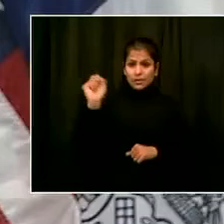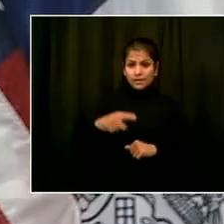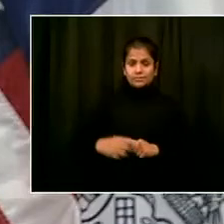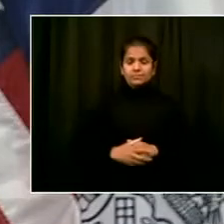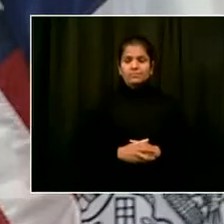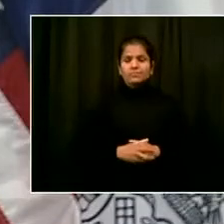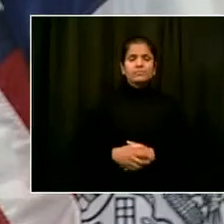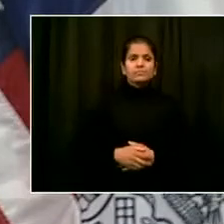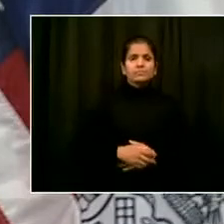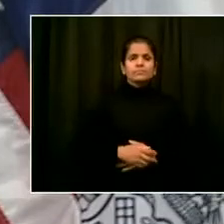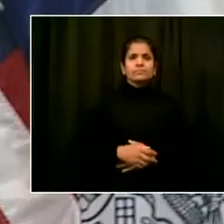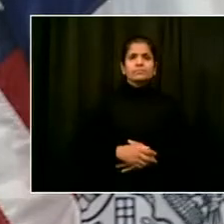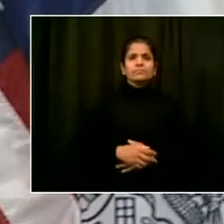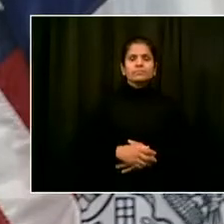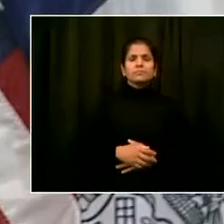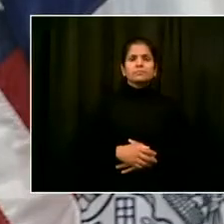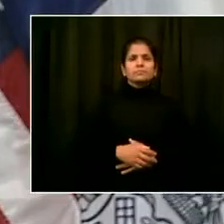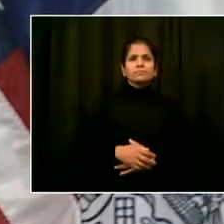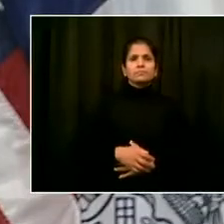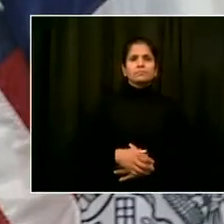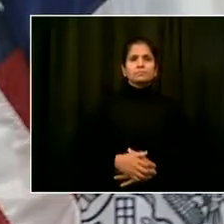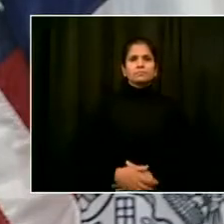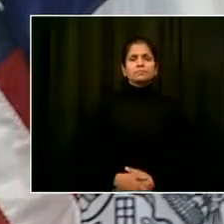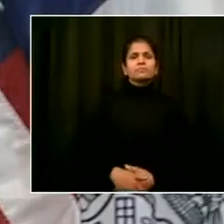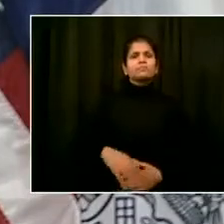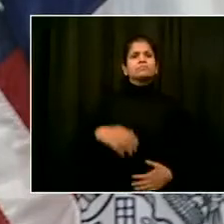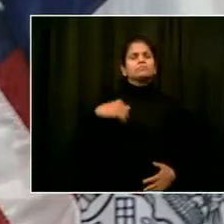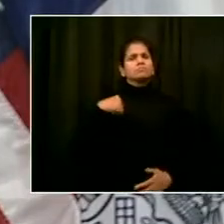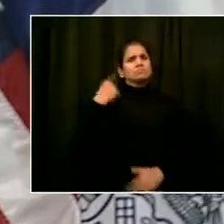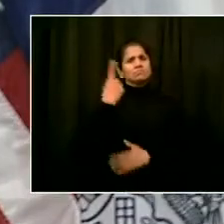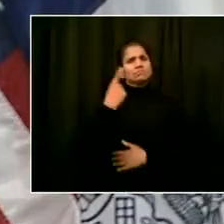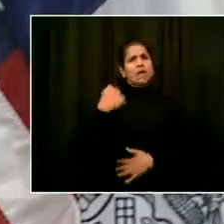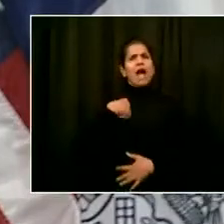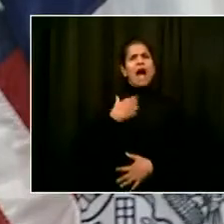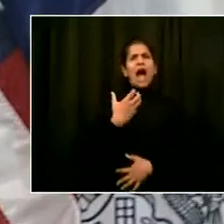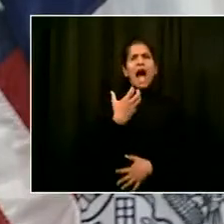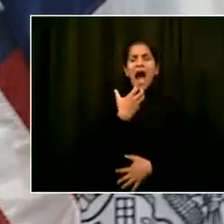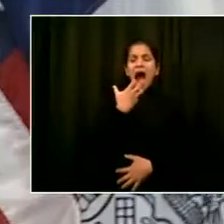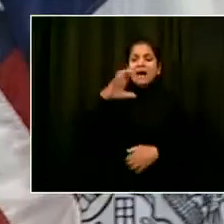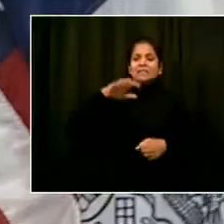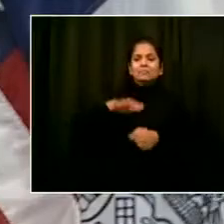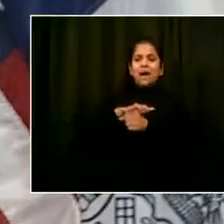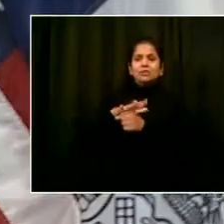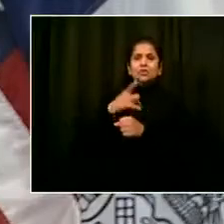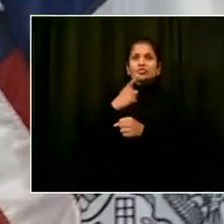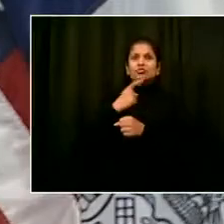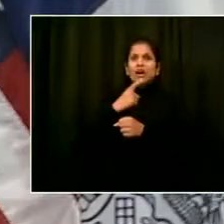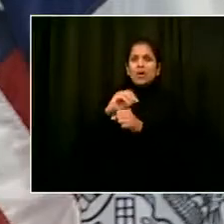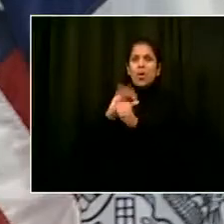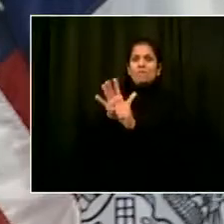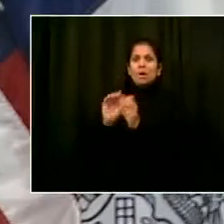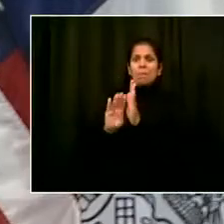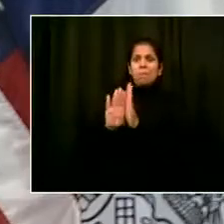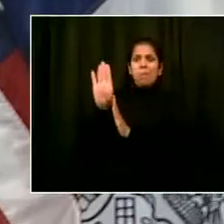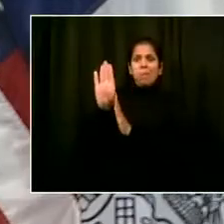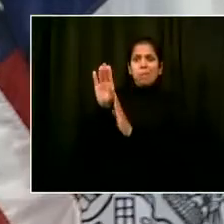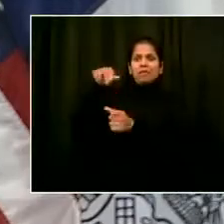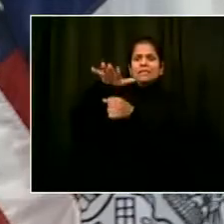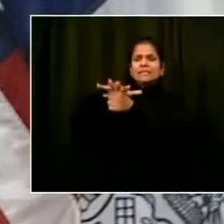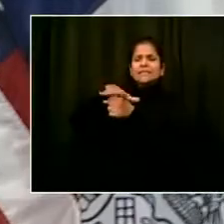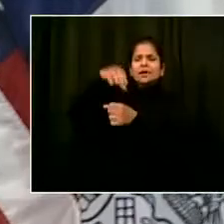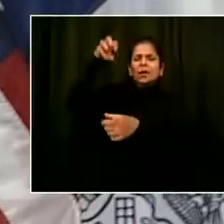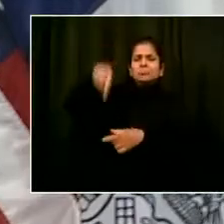where the covid positivity rates have been spiking um some officials have told me that they haven't been getting very much data at some